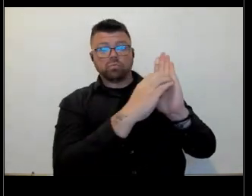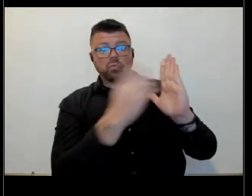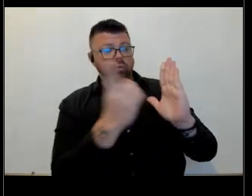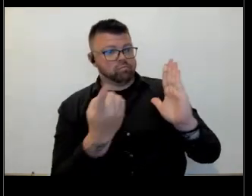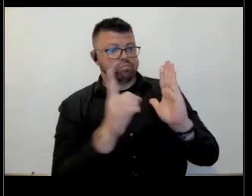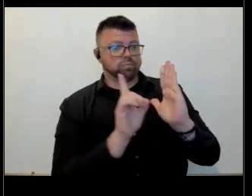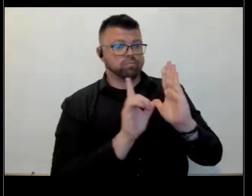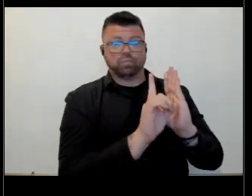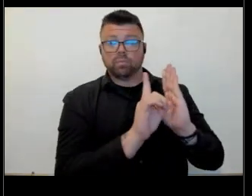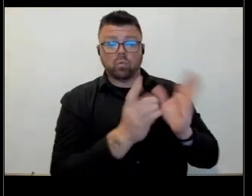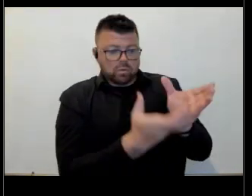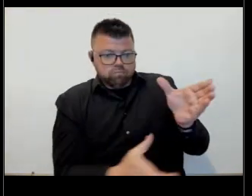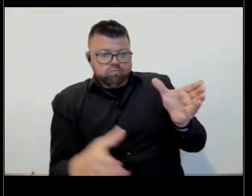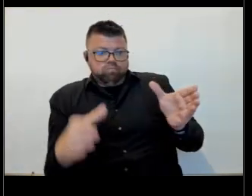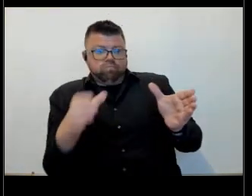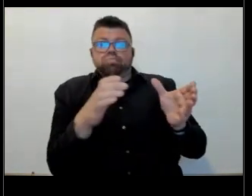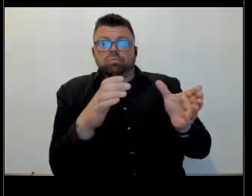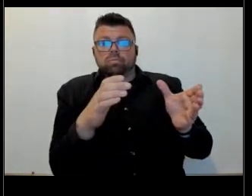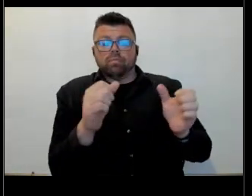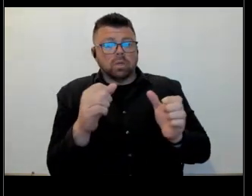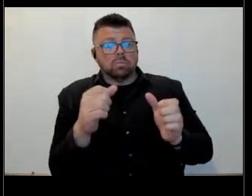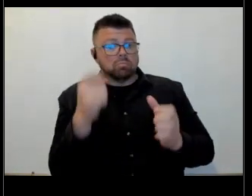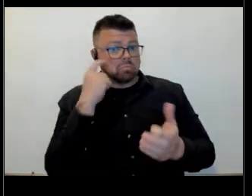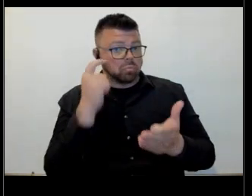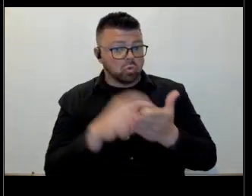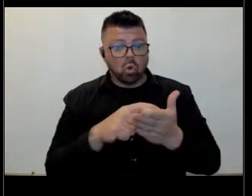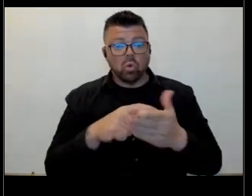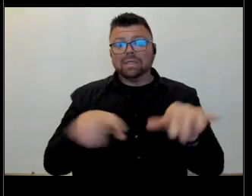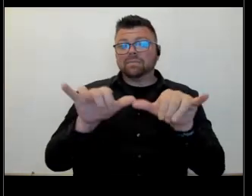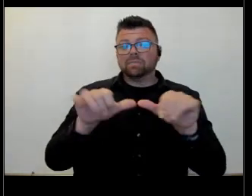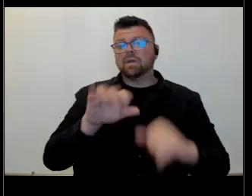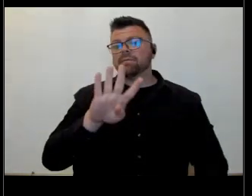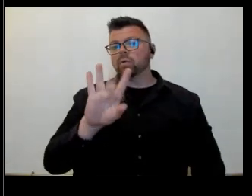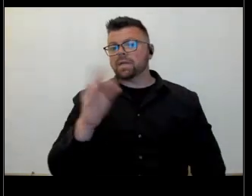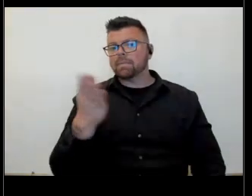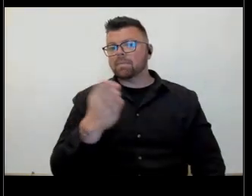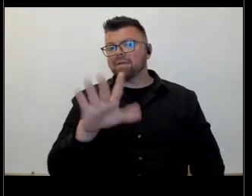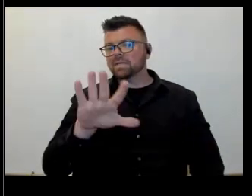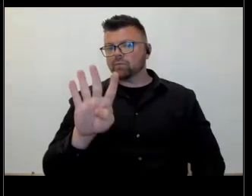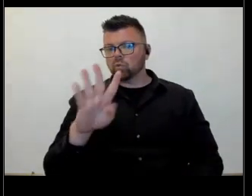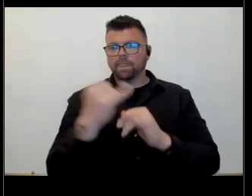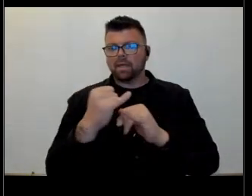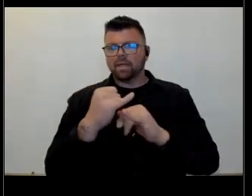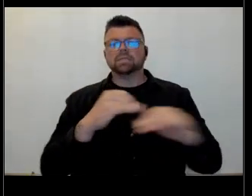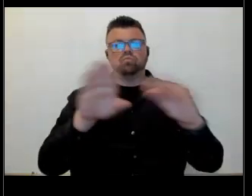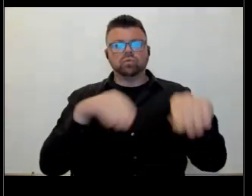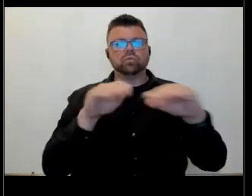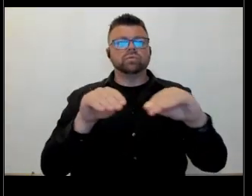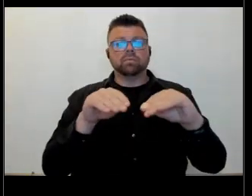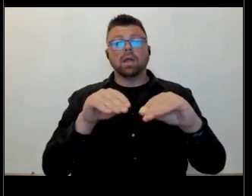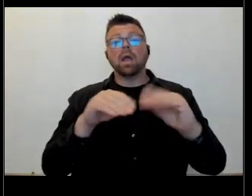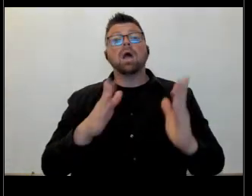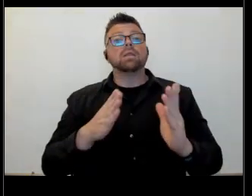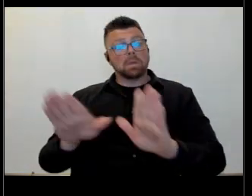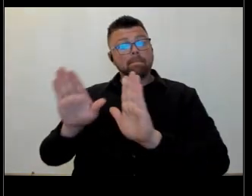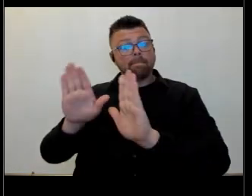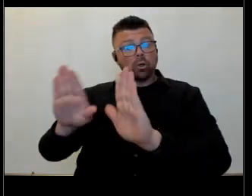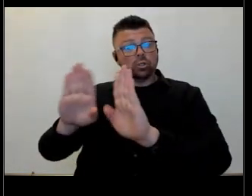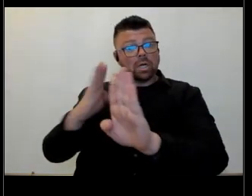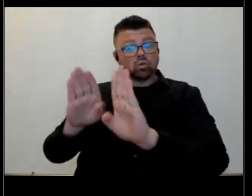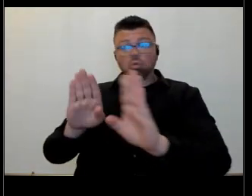Note the 48 by 54 inch maneuvering space at the push side of the doors, which